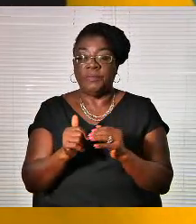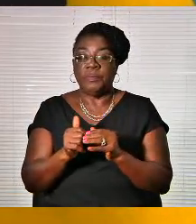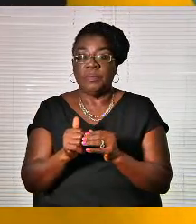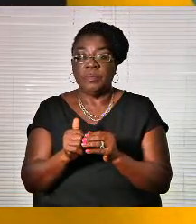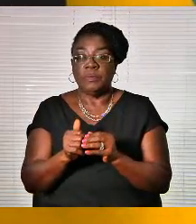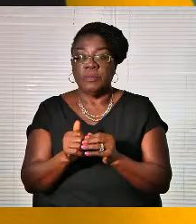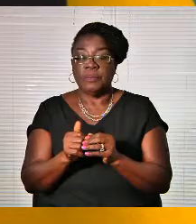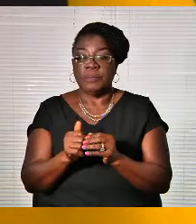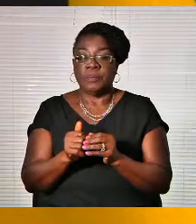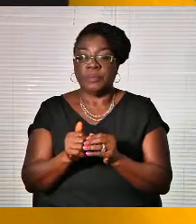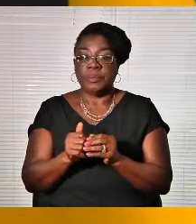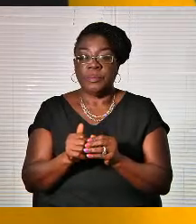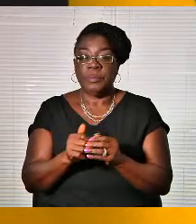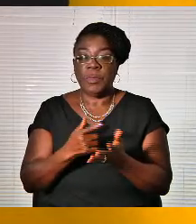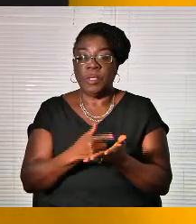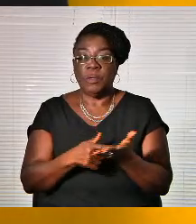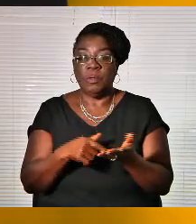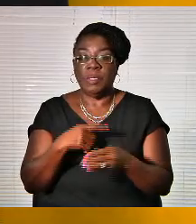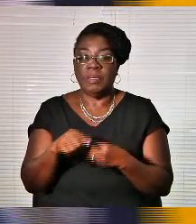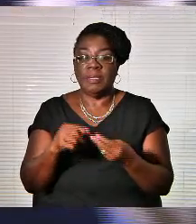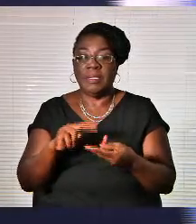morgue?